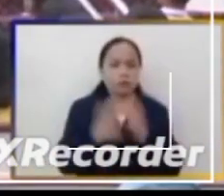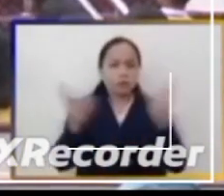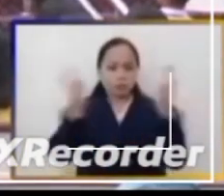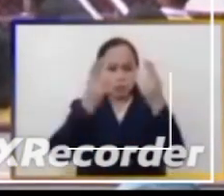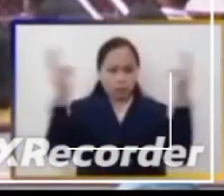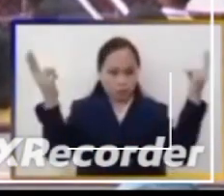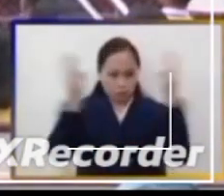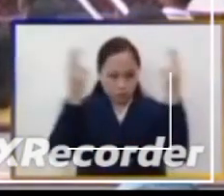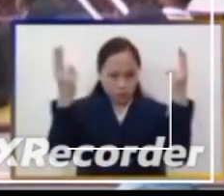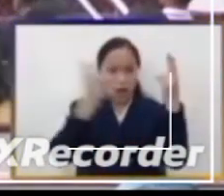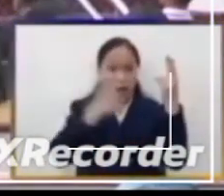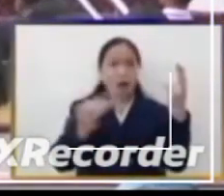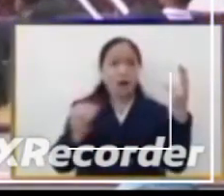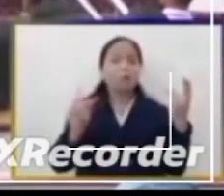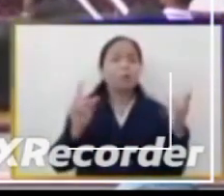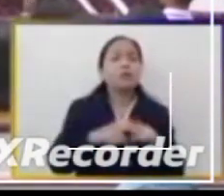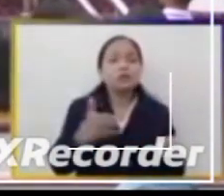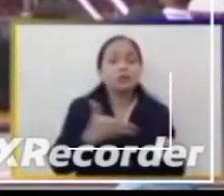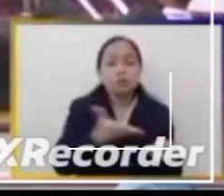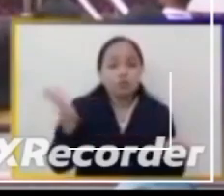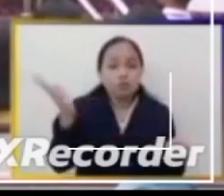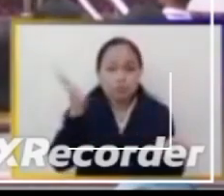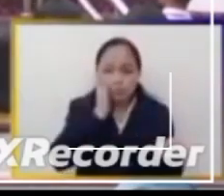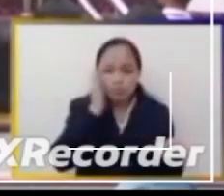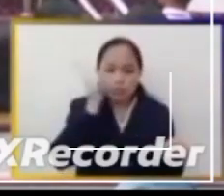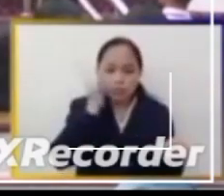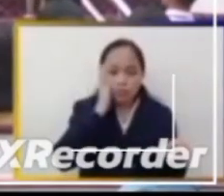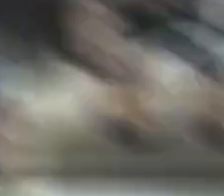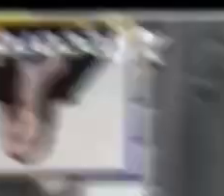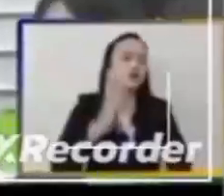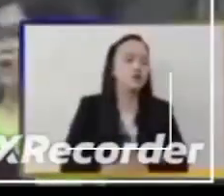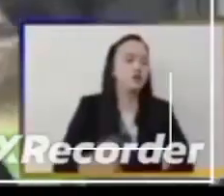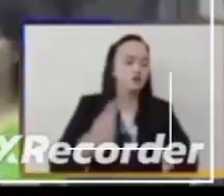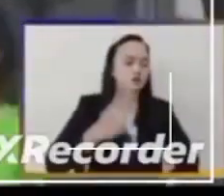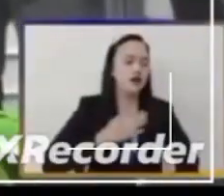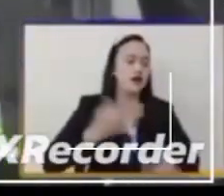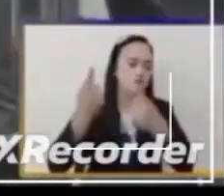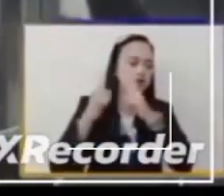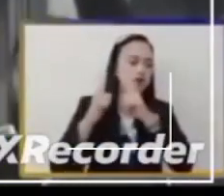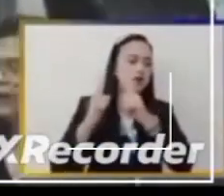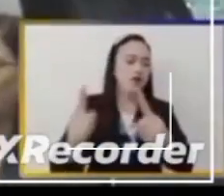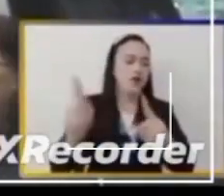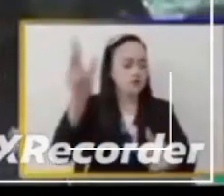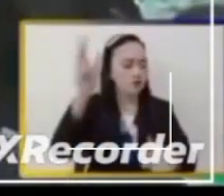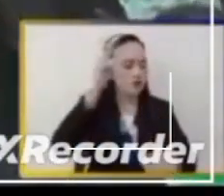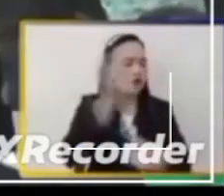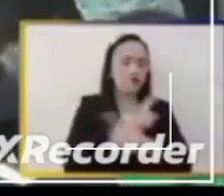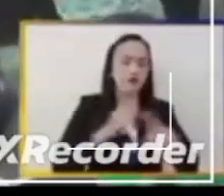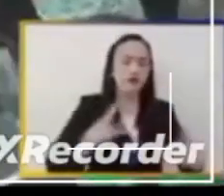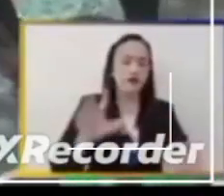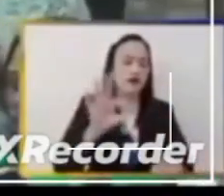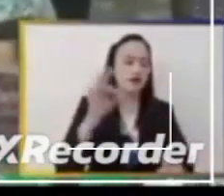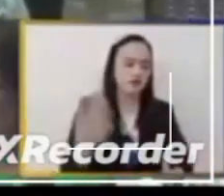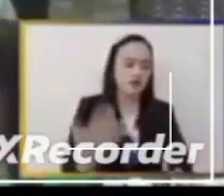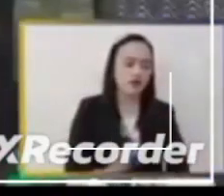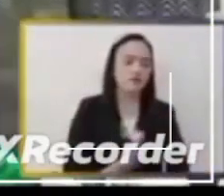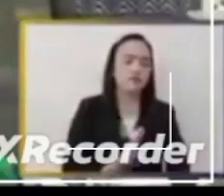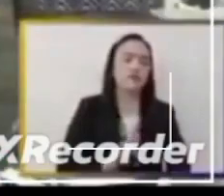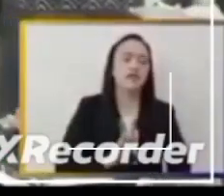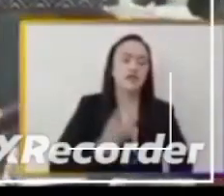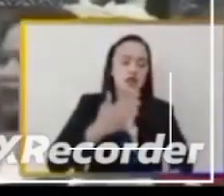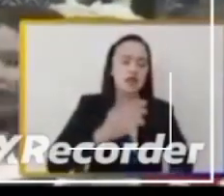here, but you know where you came from. This world behind me, going where the devil cannot find